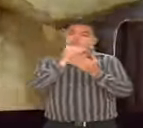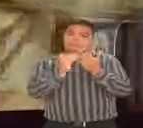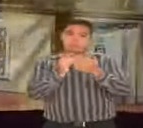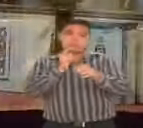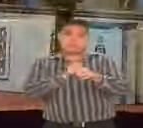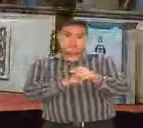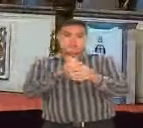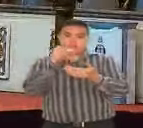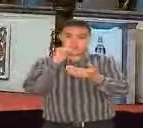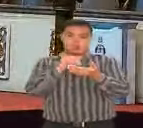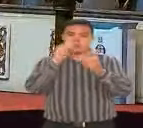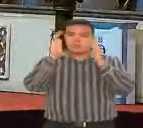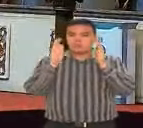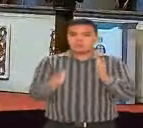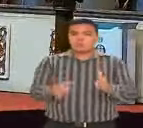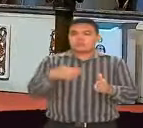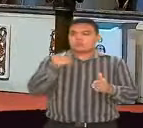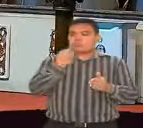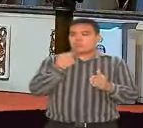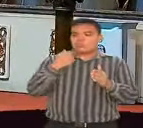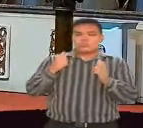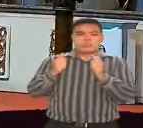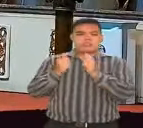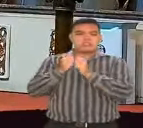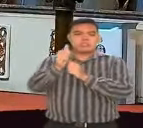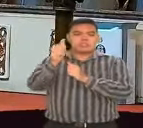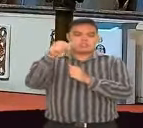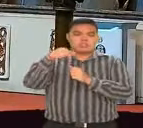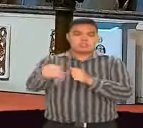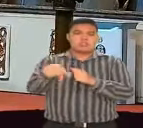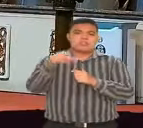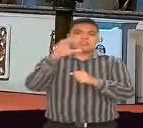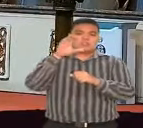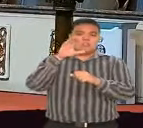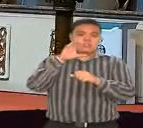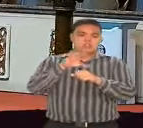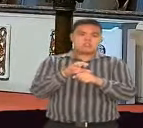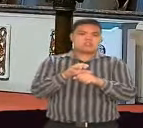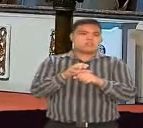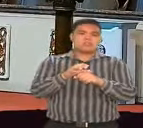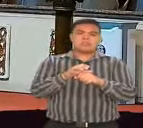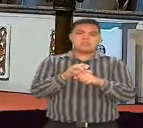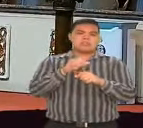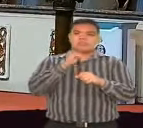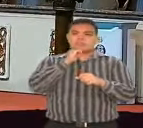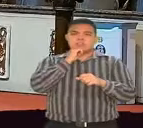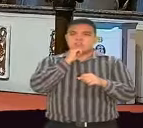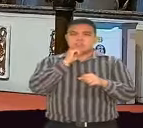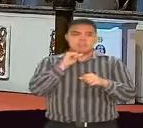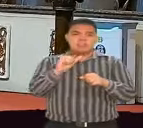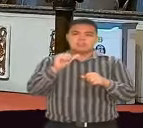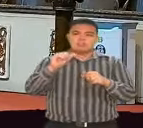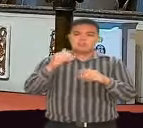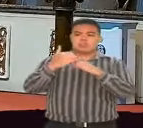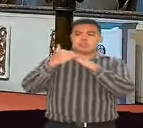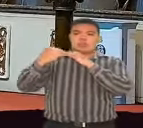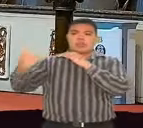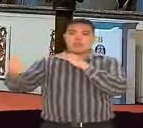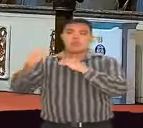some Bible college students that have gone through the halls of our Bible school, wala sila gitawag sa Ginoo. Gitood lang sila.